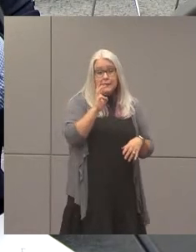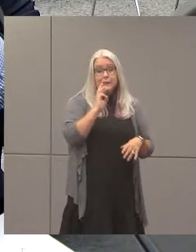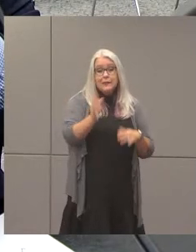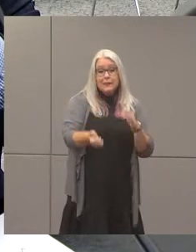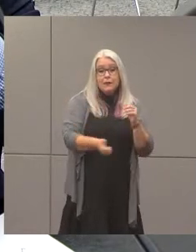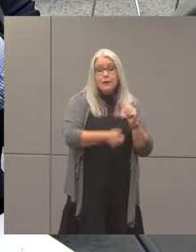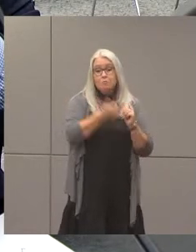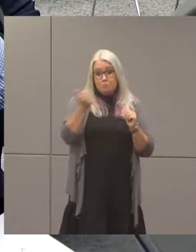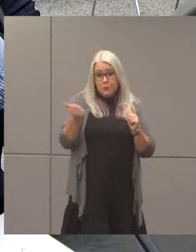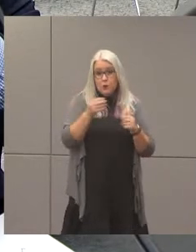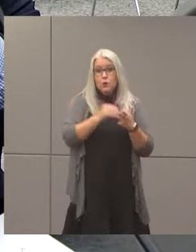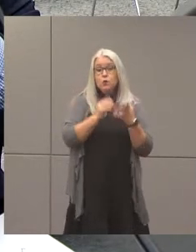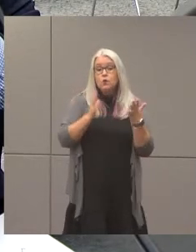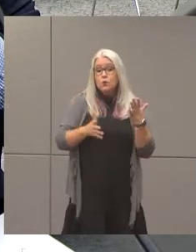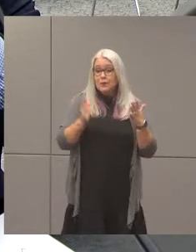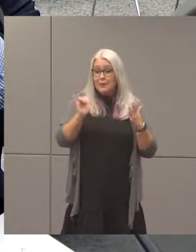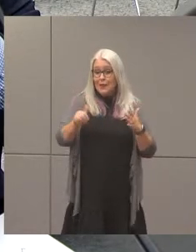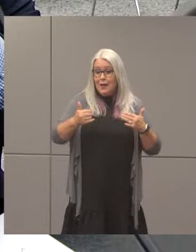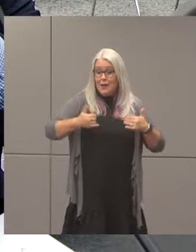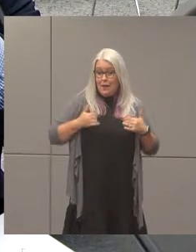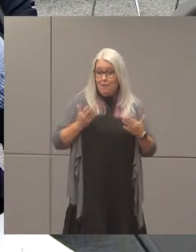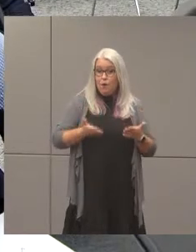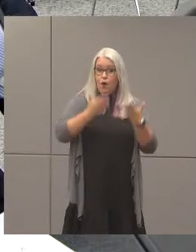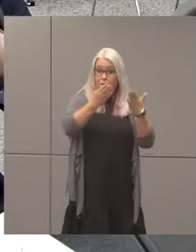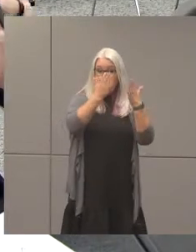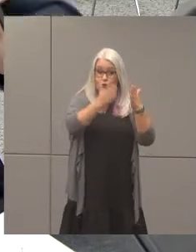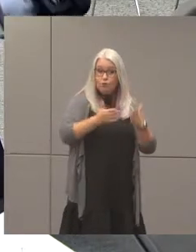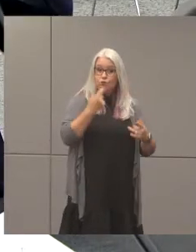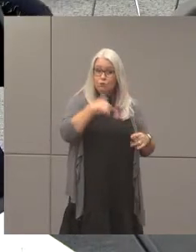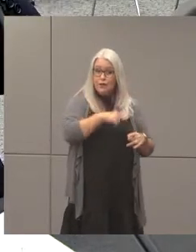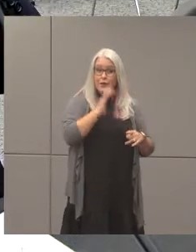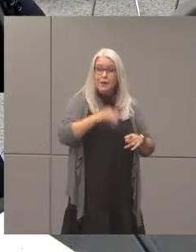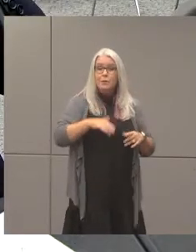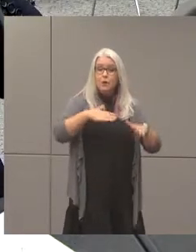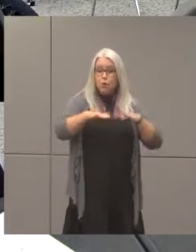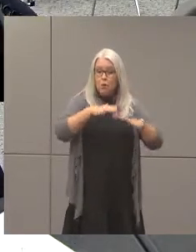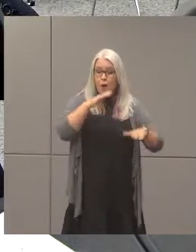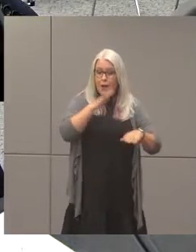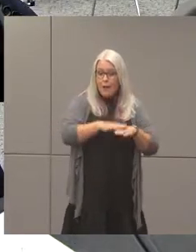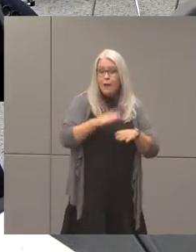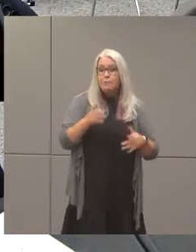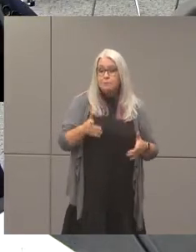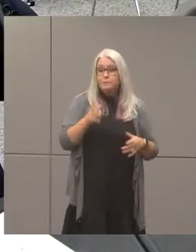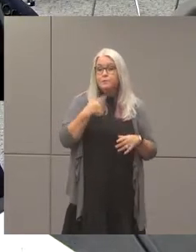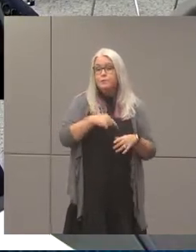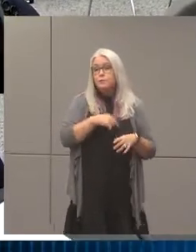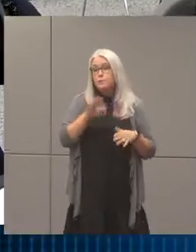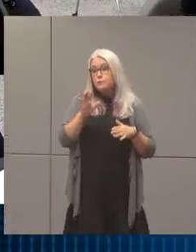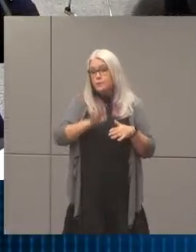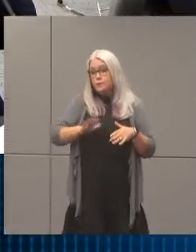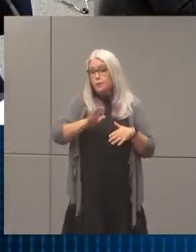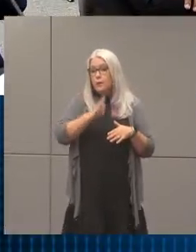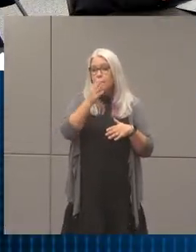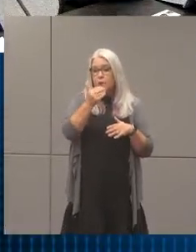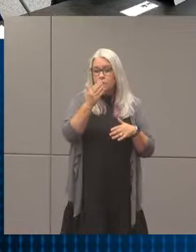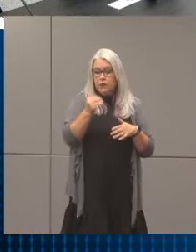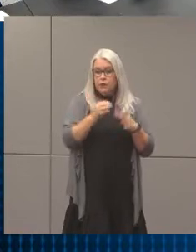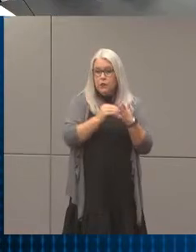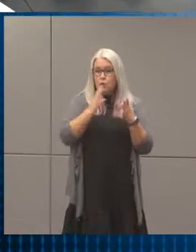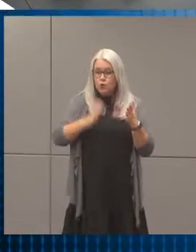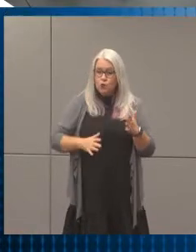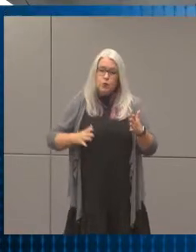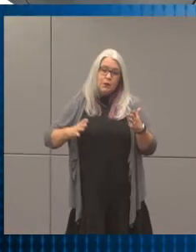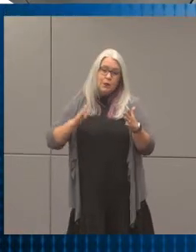additional students that have offers and 2 that will be walk-ons. So we're moving on 15 student athletes to